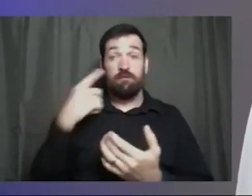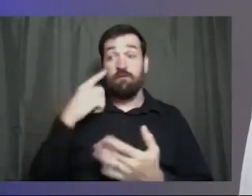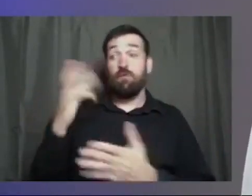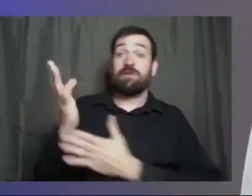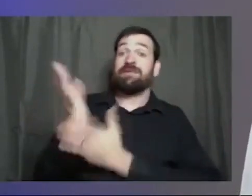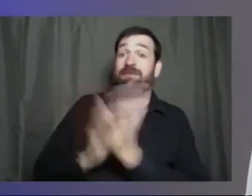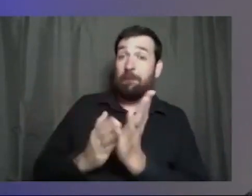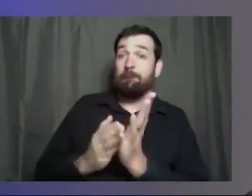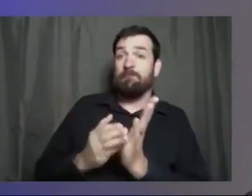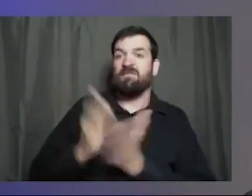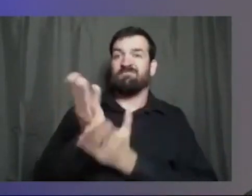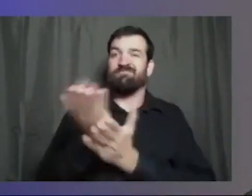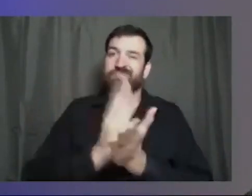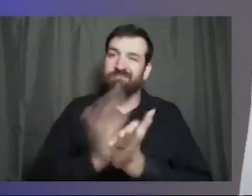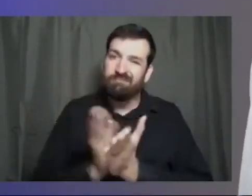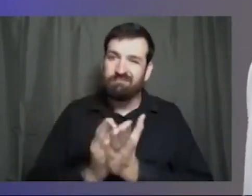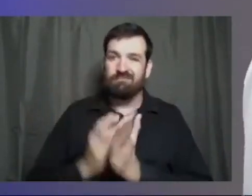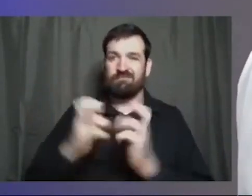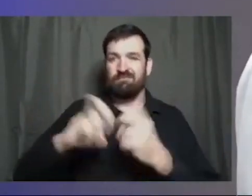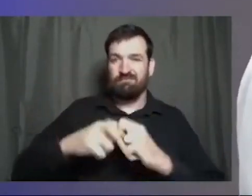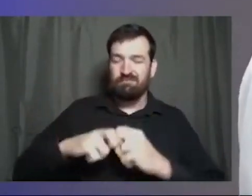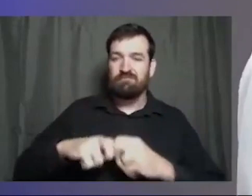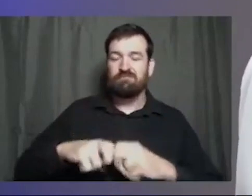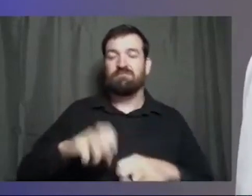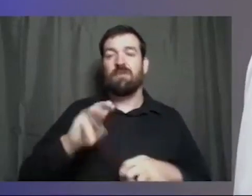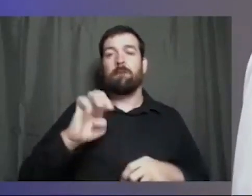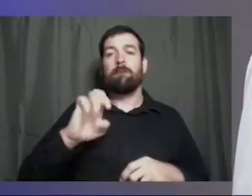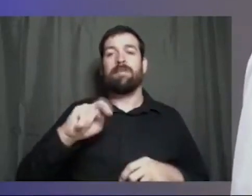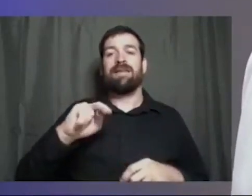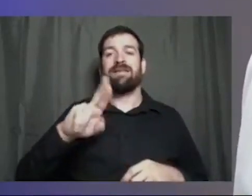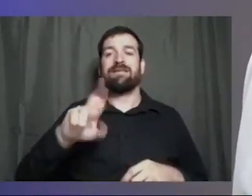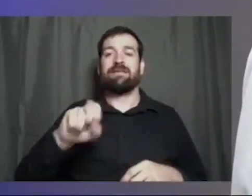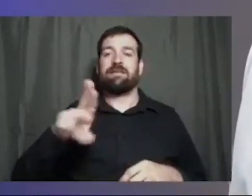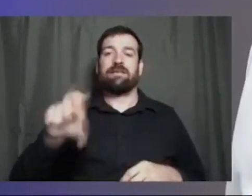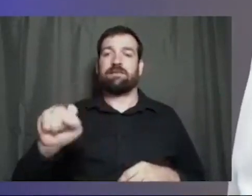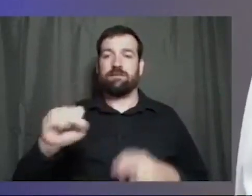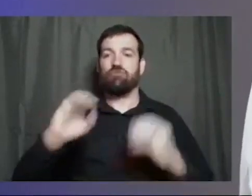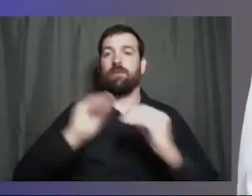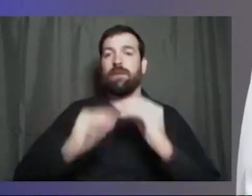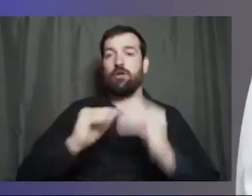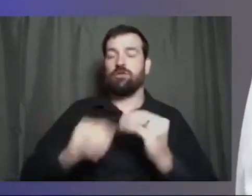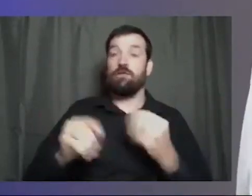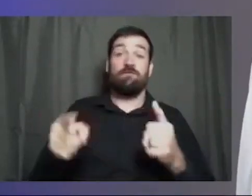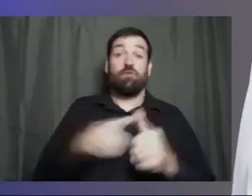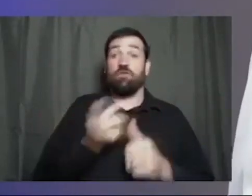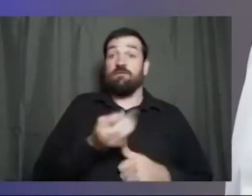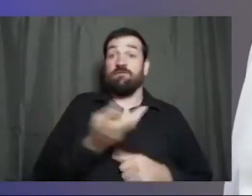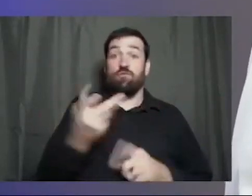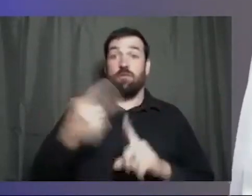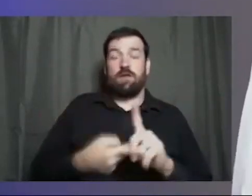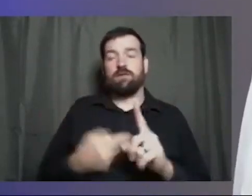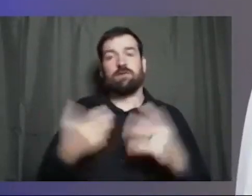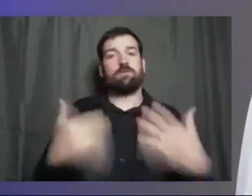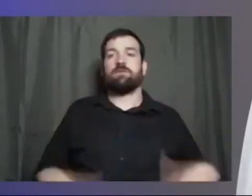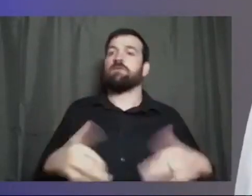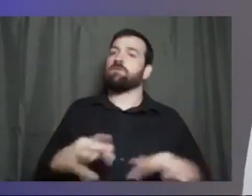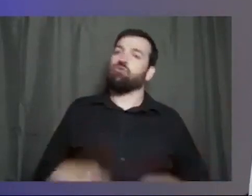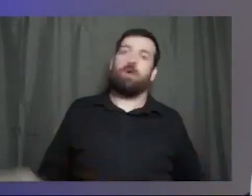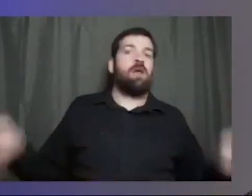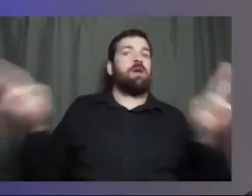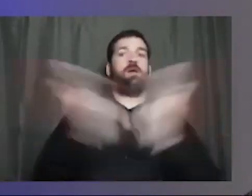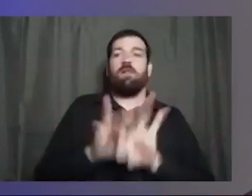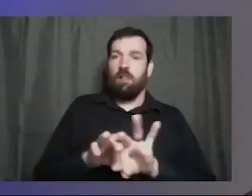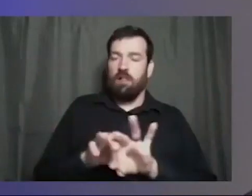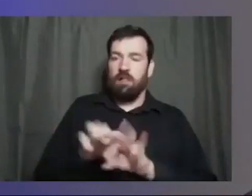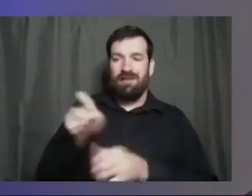ligamentous reconstructions, meniscal repairs, et cetera, those first couple months are critical that they do what we ask them to do and really follow the restrictions that we